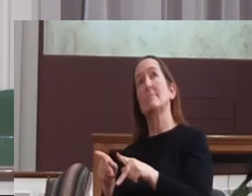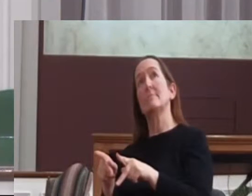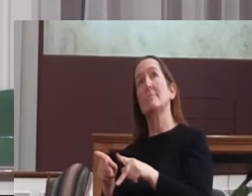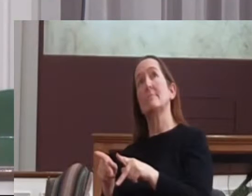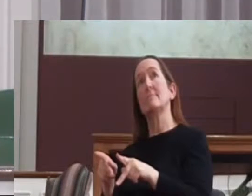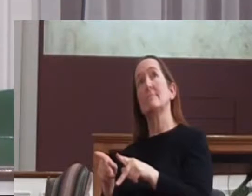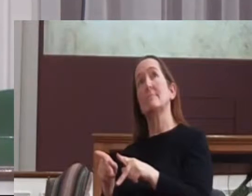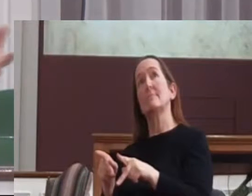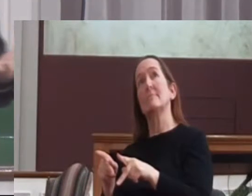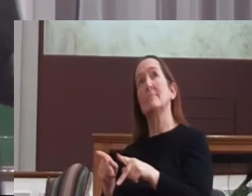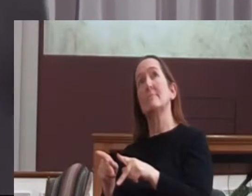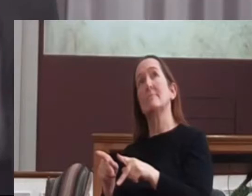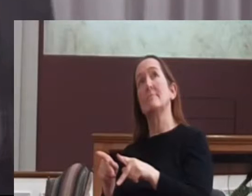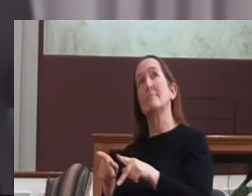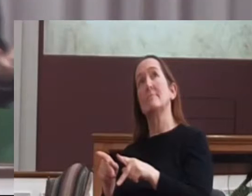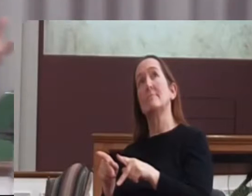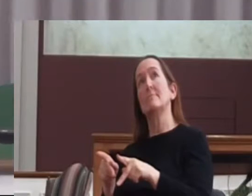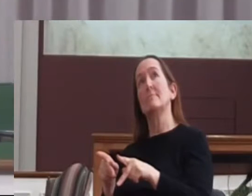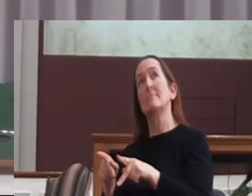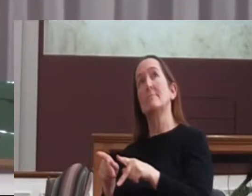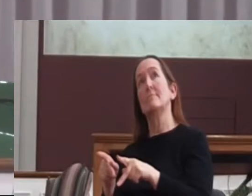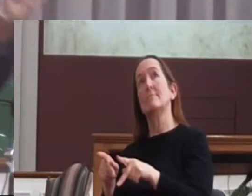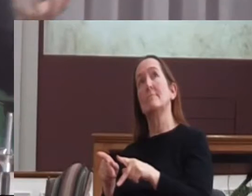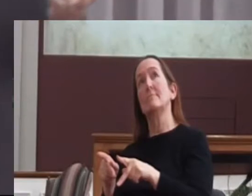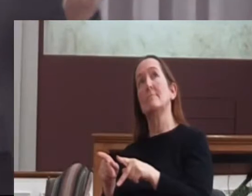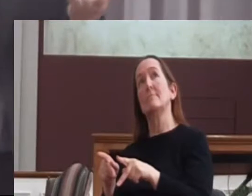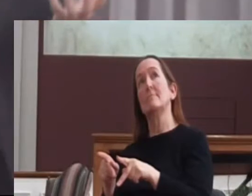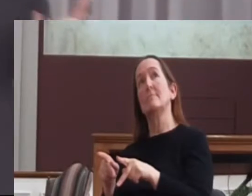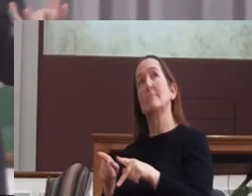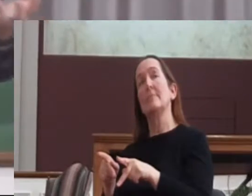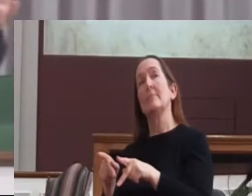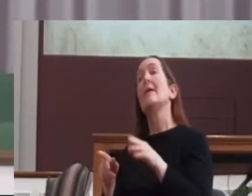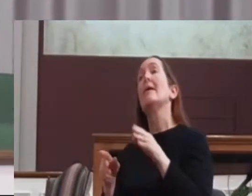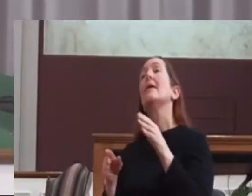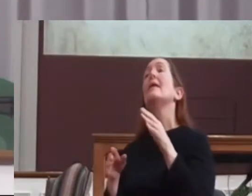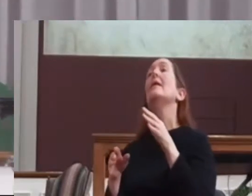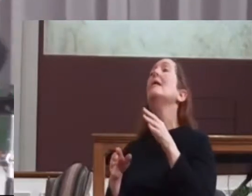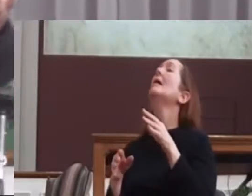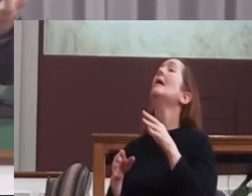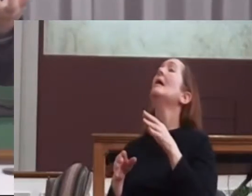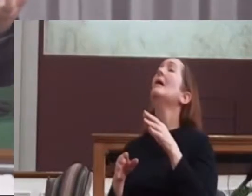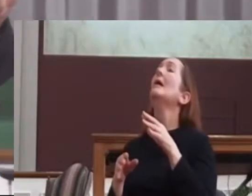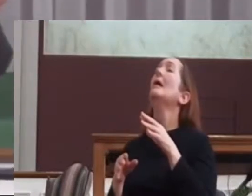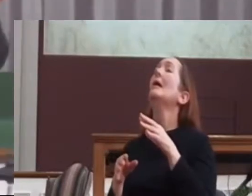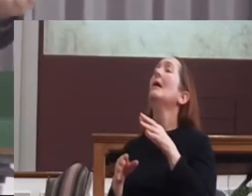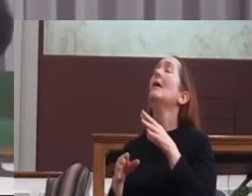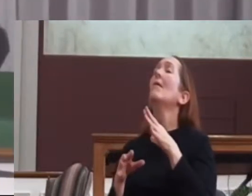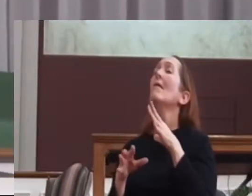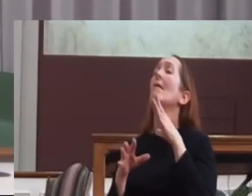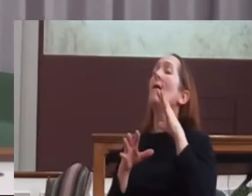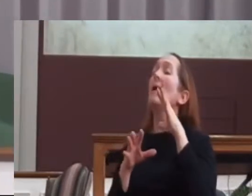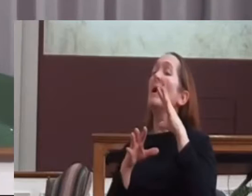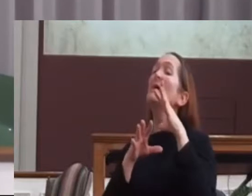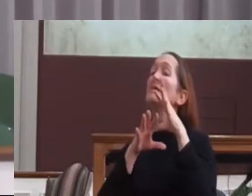because He has taken something that is precious, valuable, and a crown of His